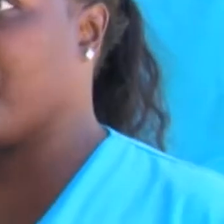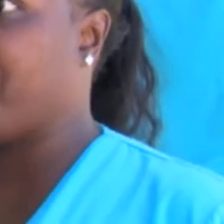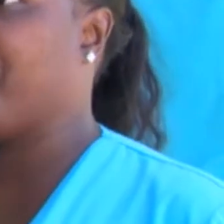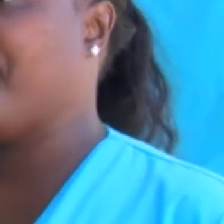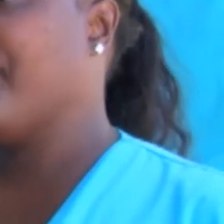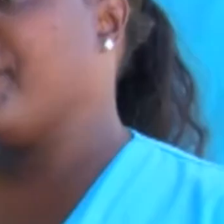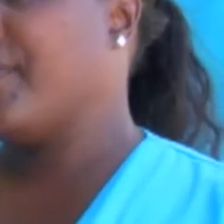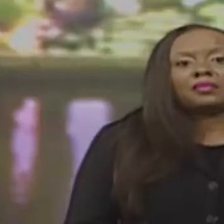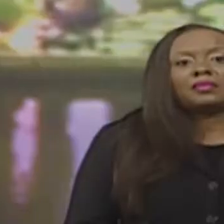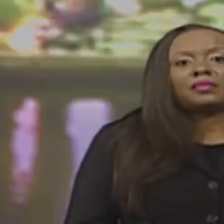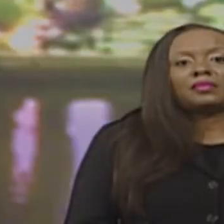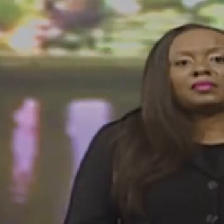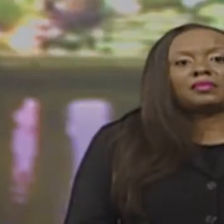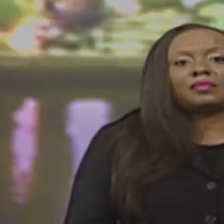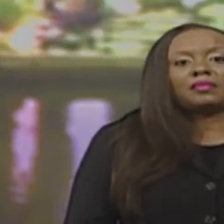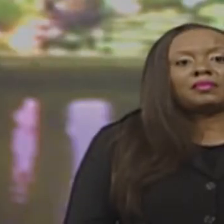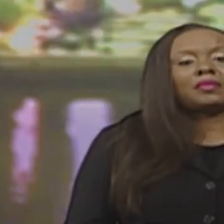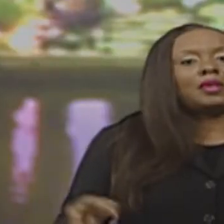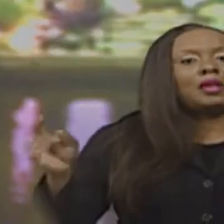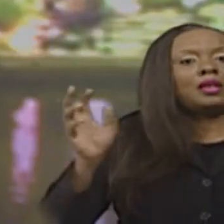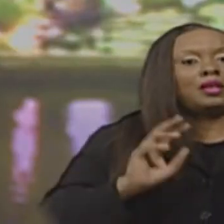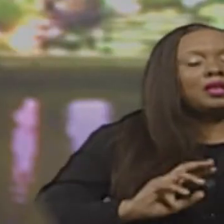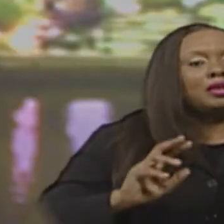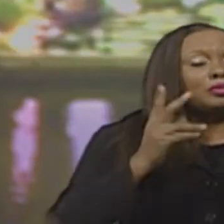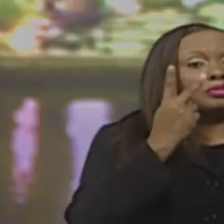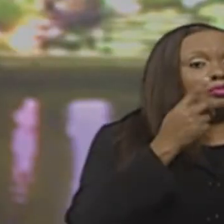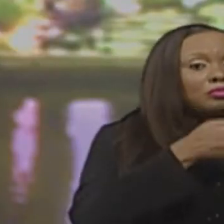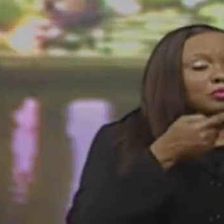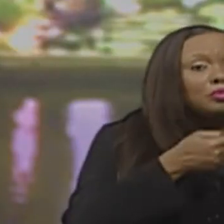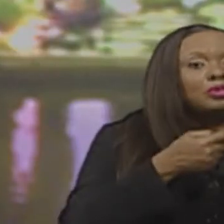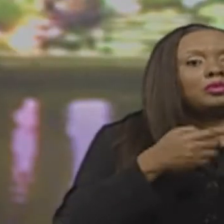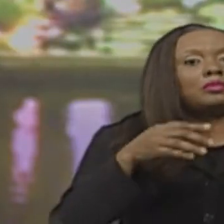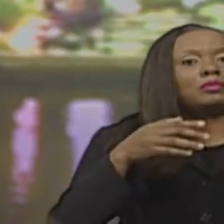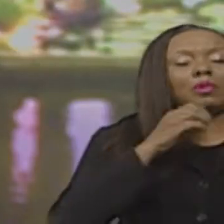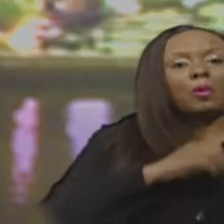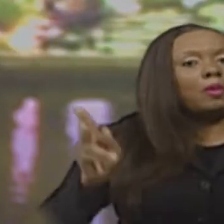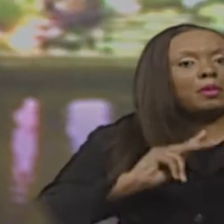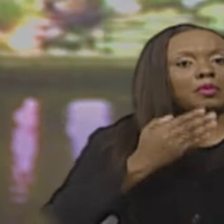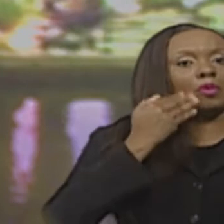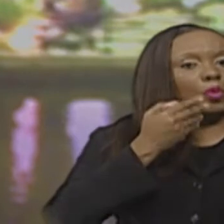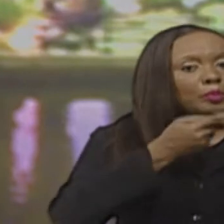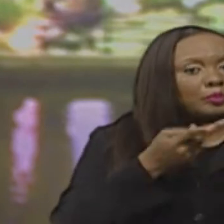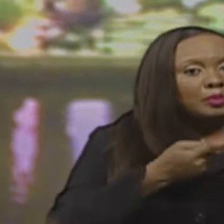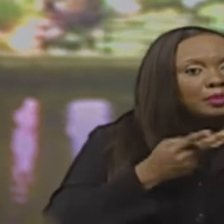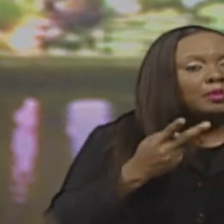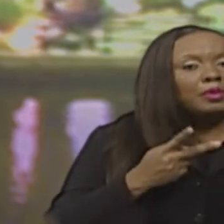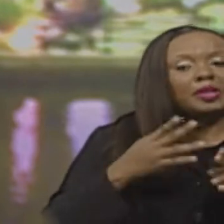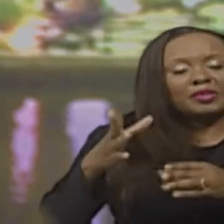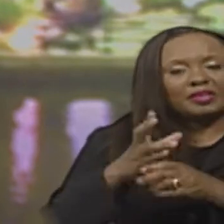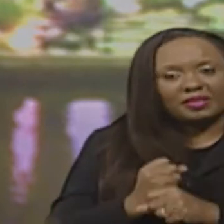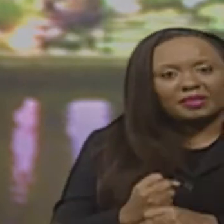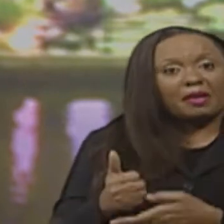help ourselves. The Good Citizens Care of the Elderly and Love and Care Senior Citizens Homes are the charity's